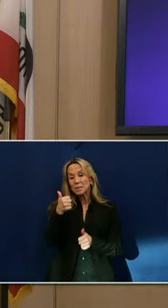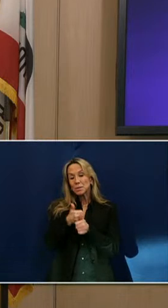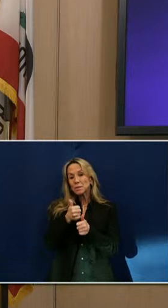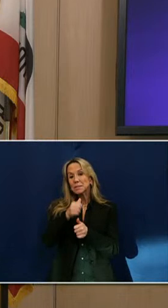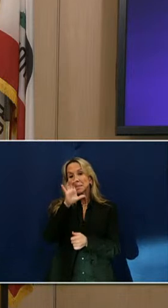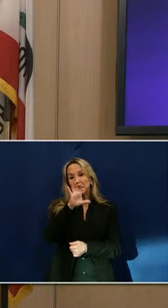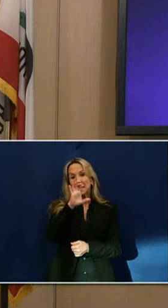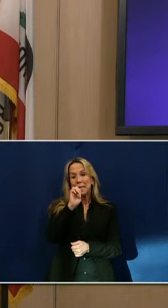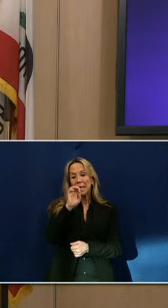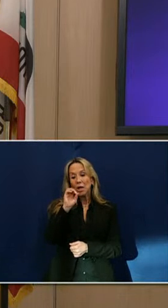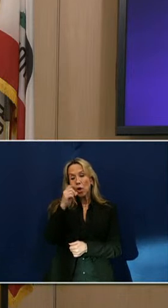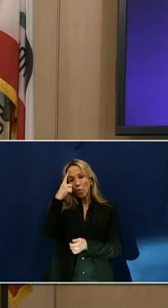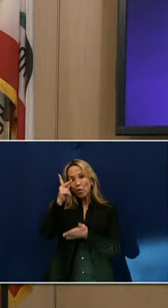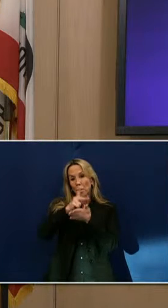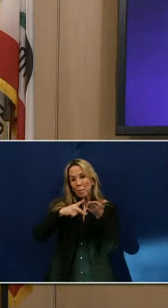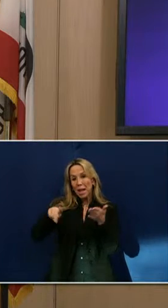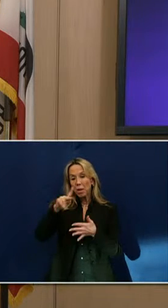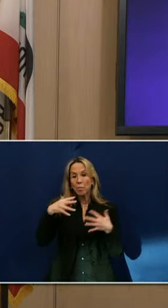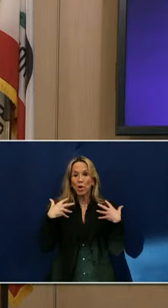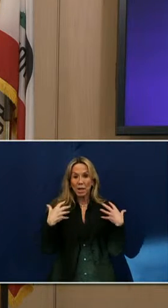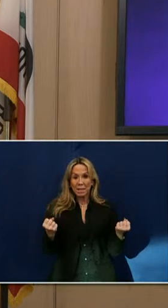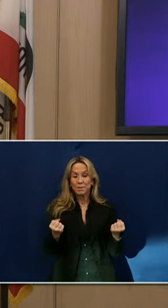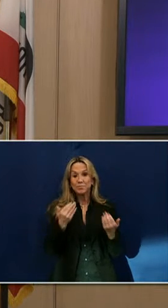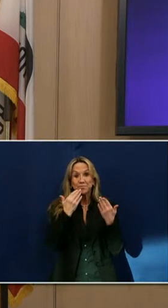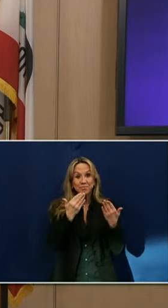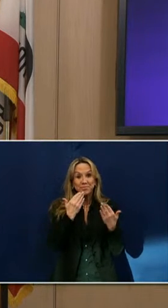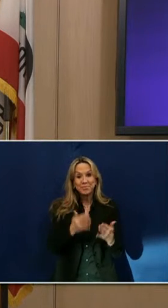of Palomar Health. Thank you.